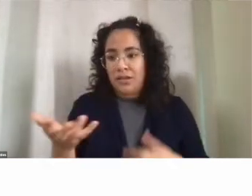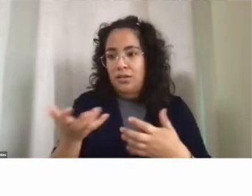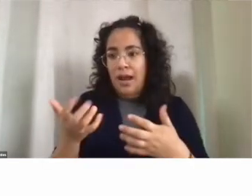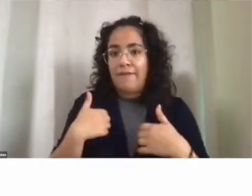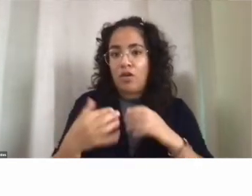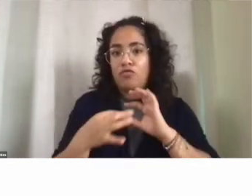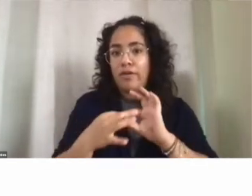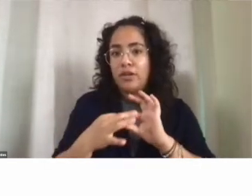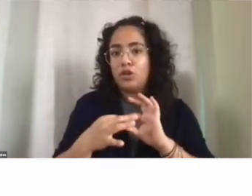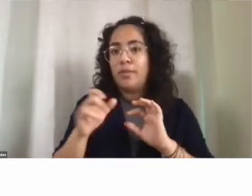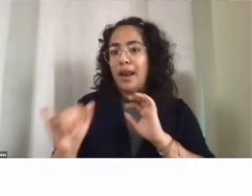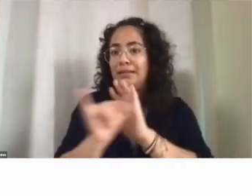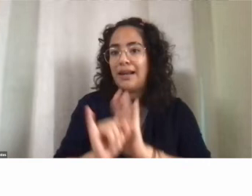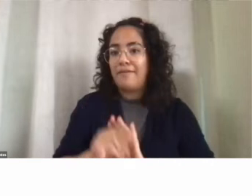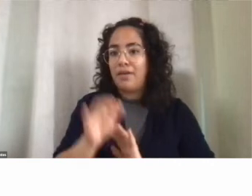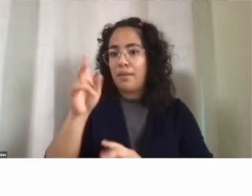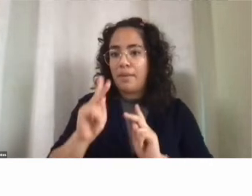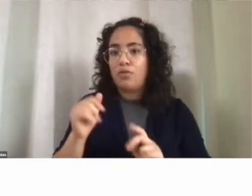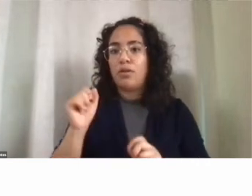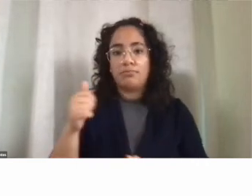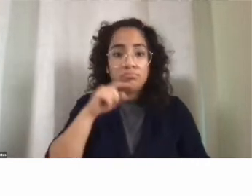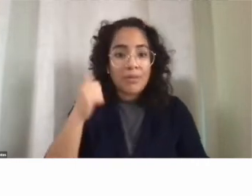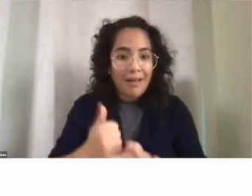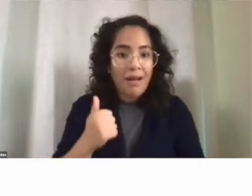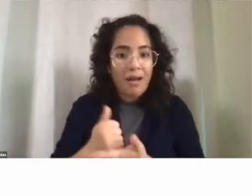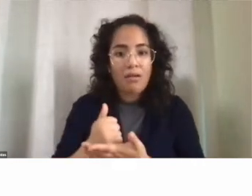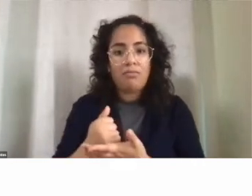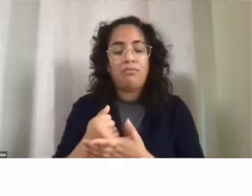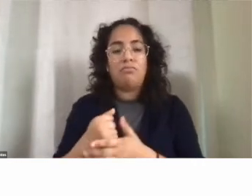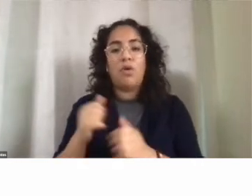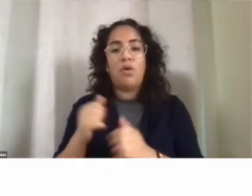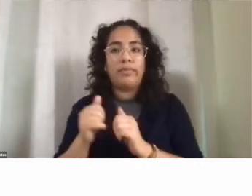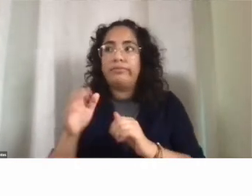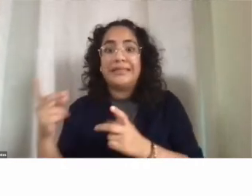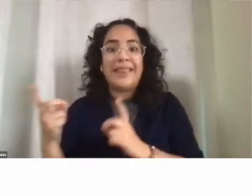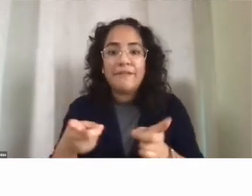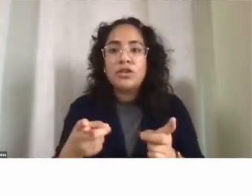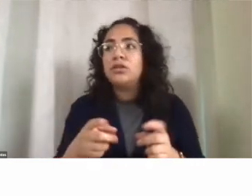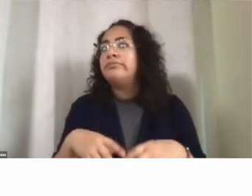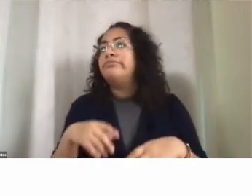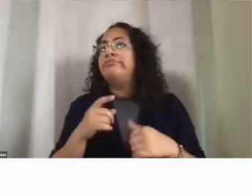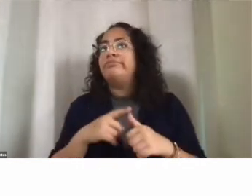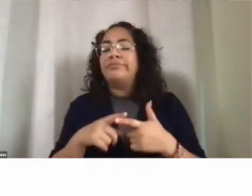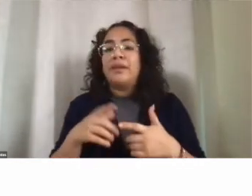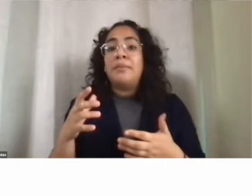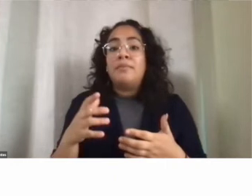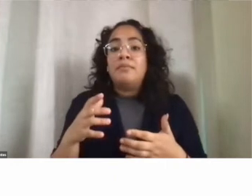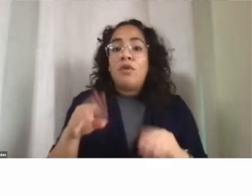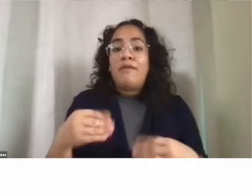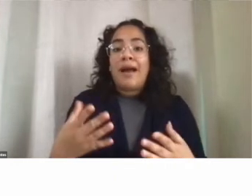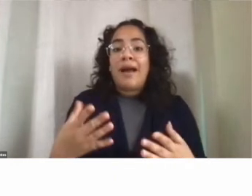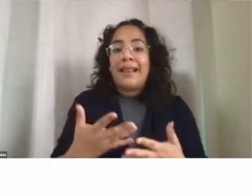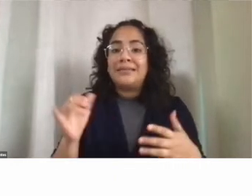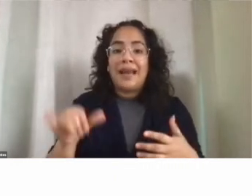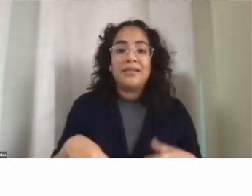us, for instance, help us with delivery, getting us things, basics like groceries, hot